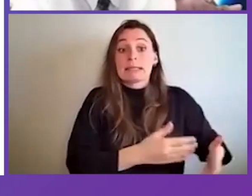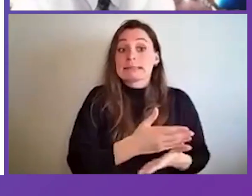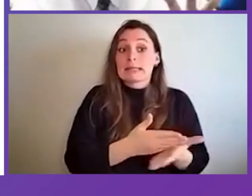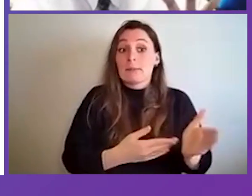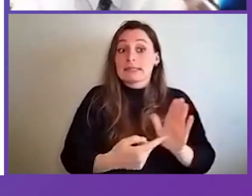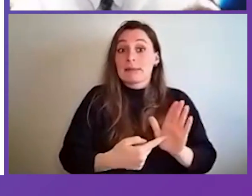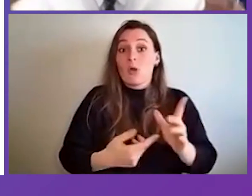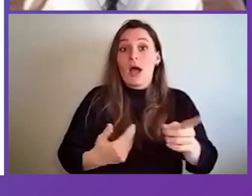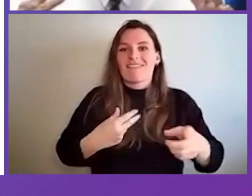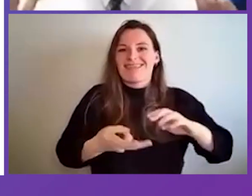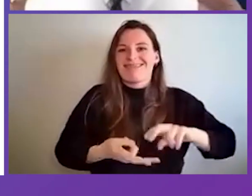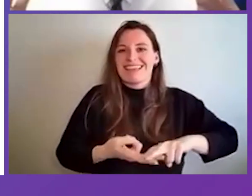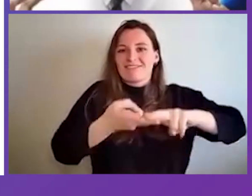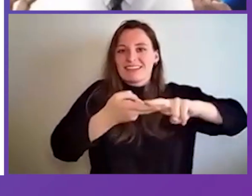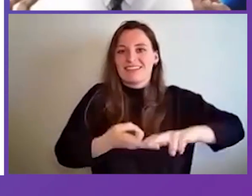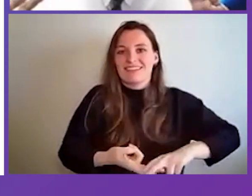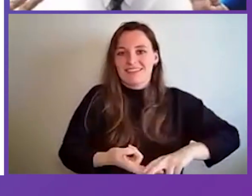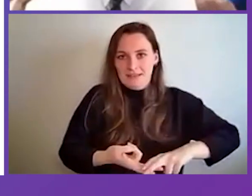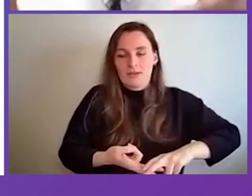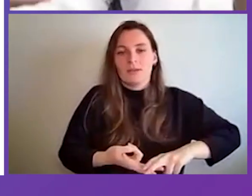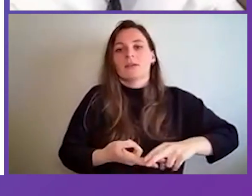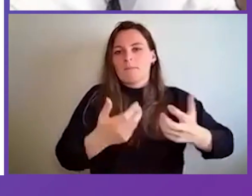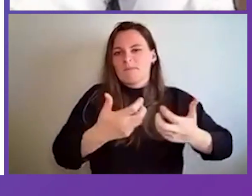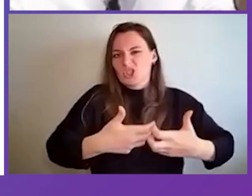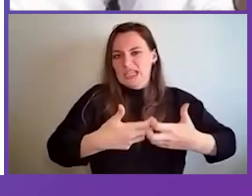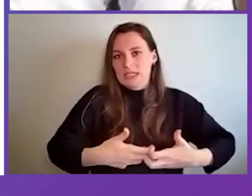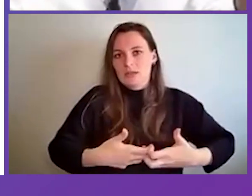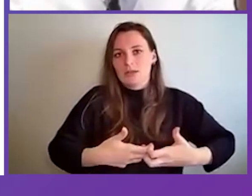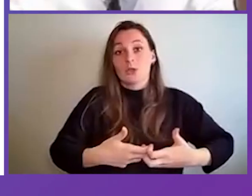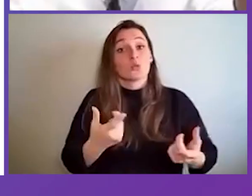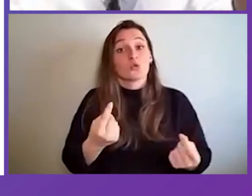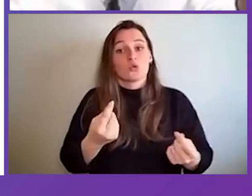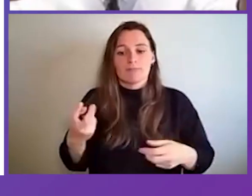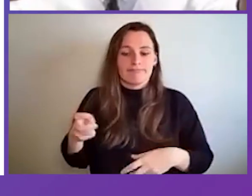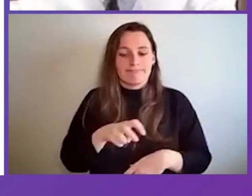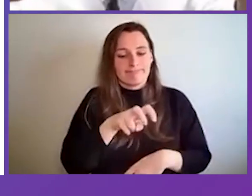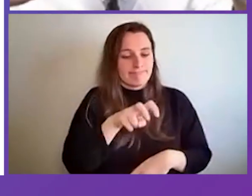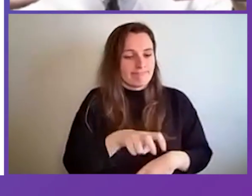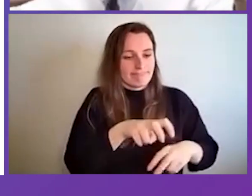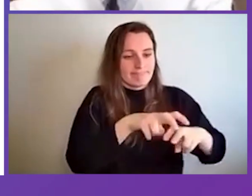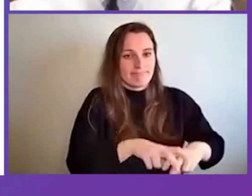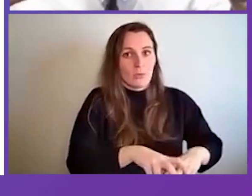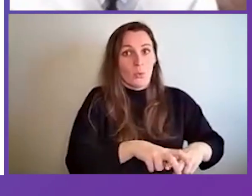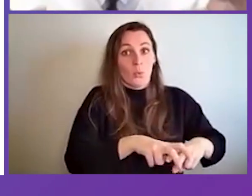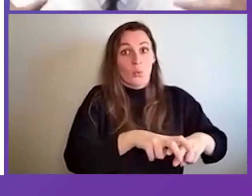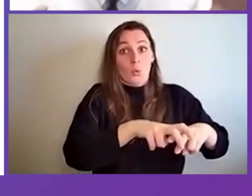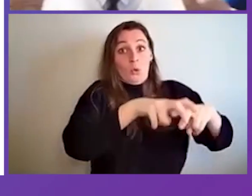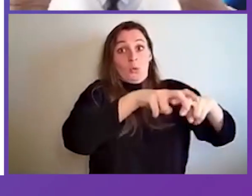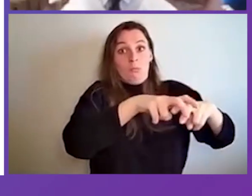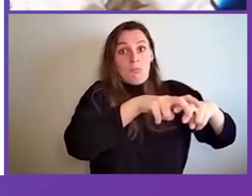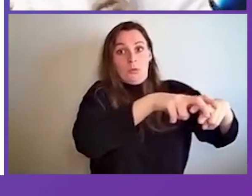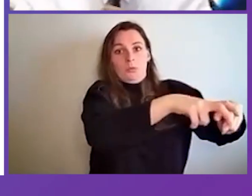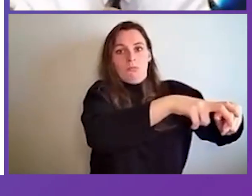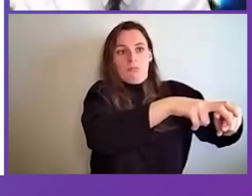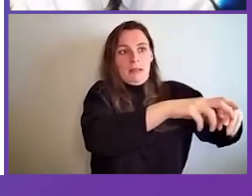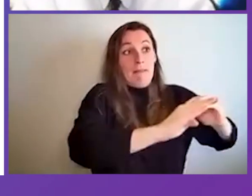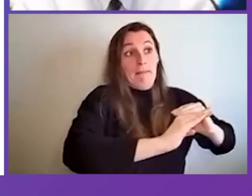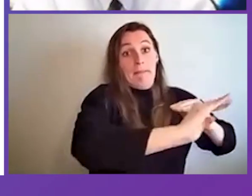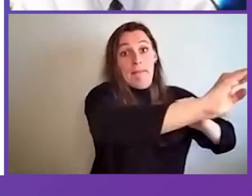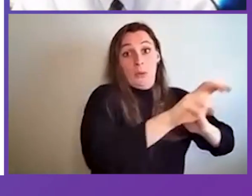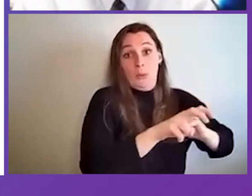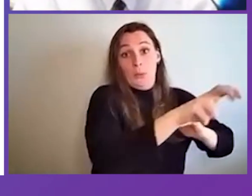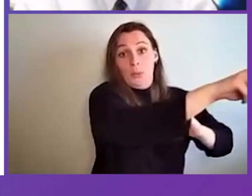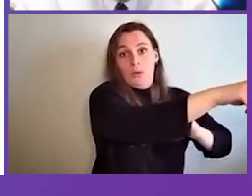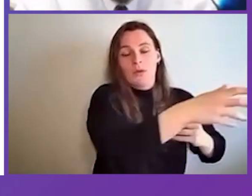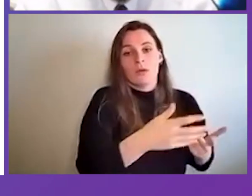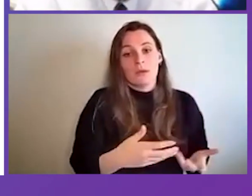devices, mechanical devices that help get the wheelchair up to that belt loader when needed. In other cases, some airlines rely on